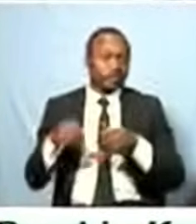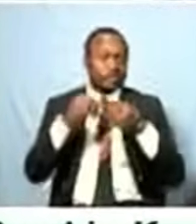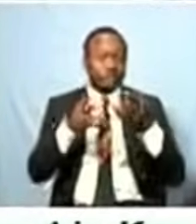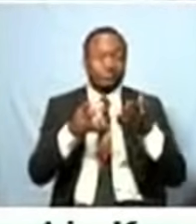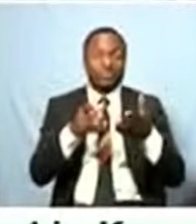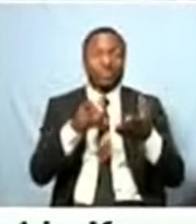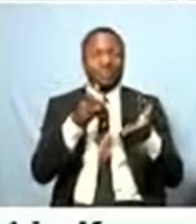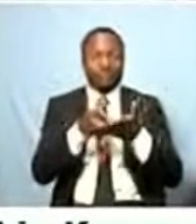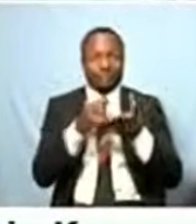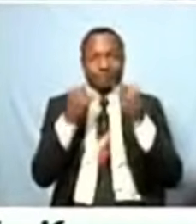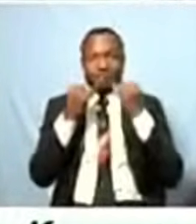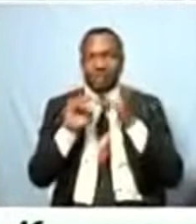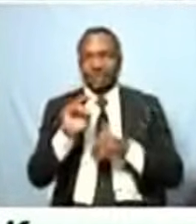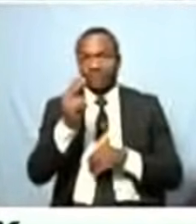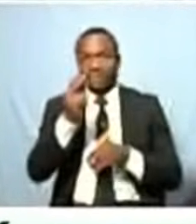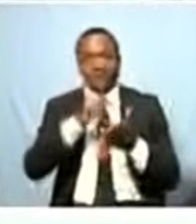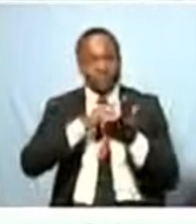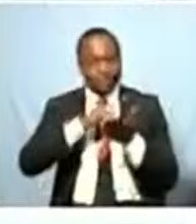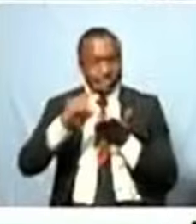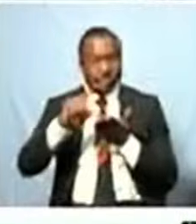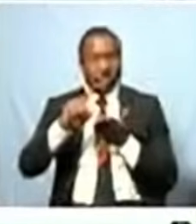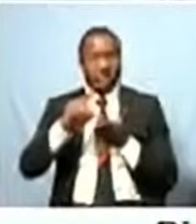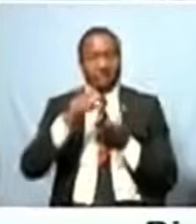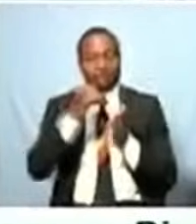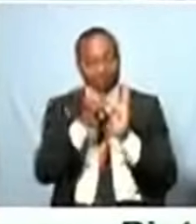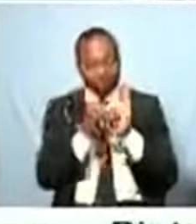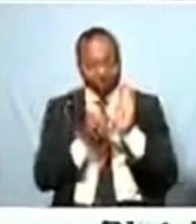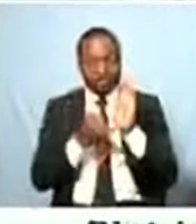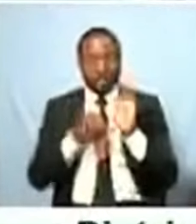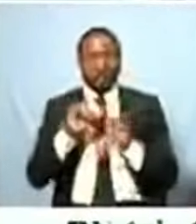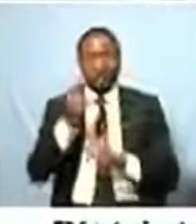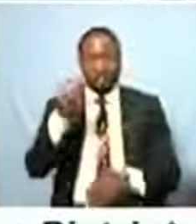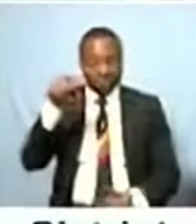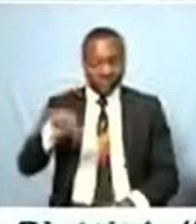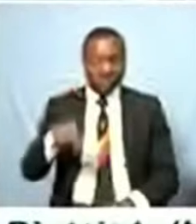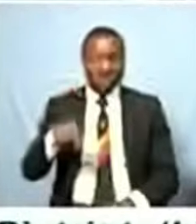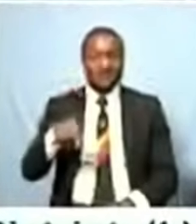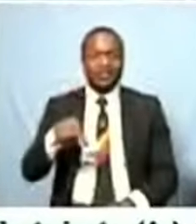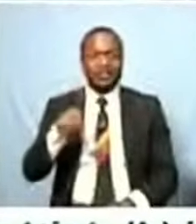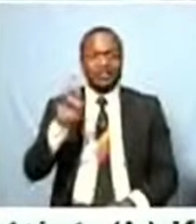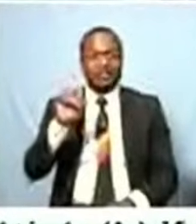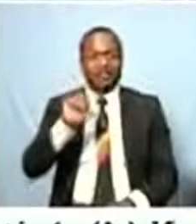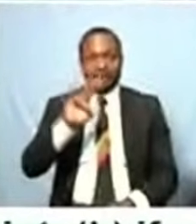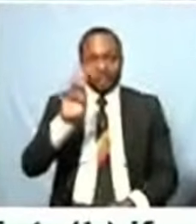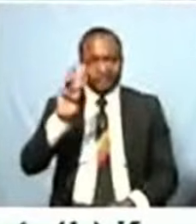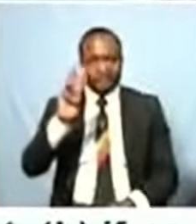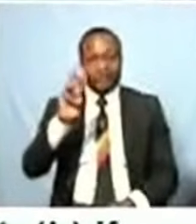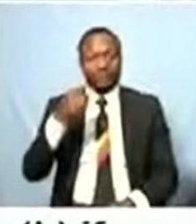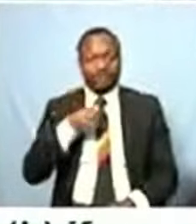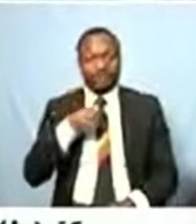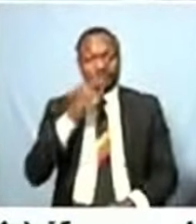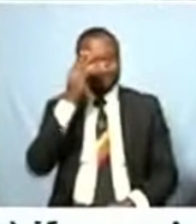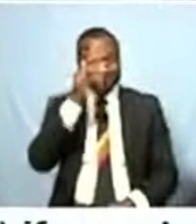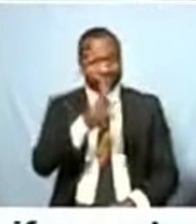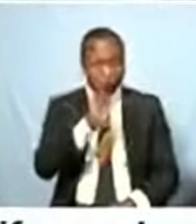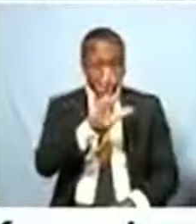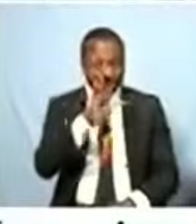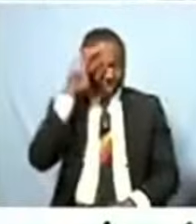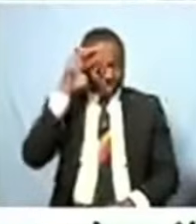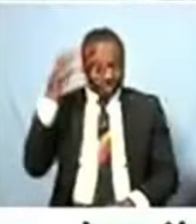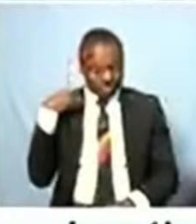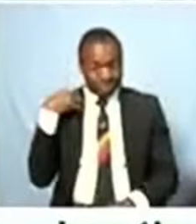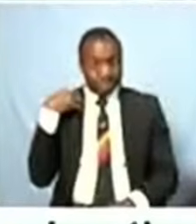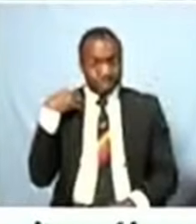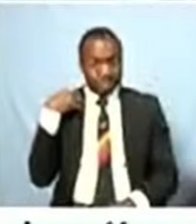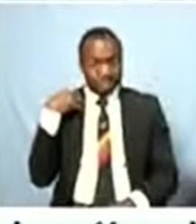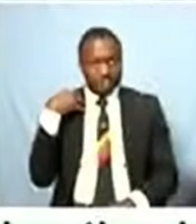Minister, by second week of January, which is also in the first quarter of 2026, I'll be in your office, and I'll also